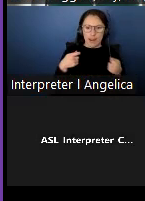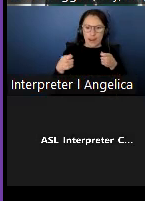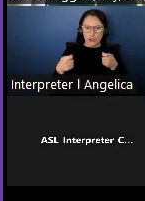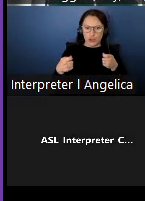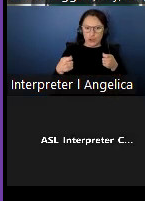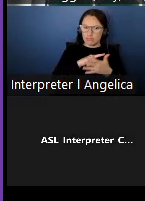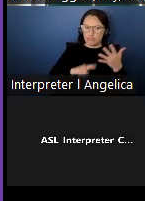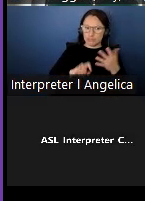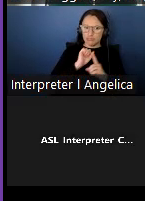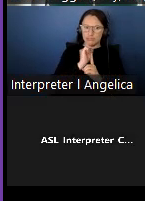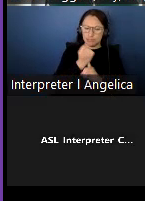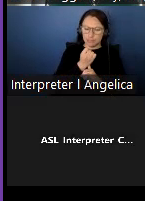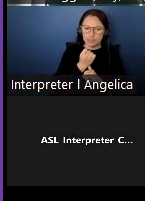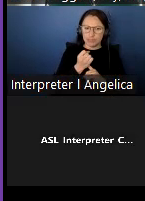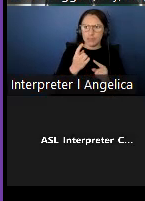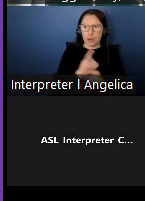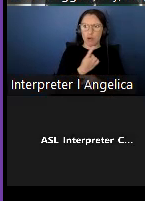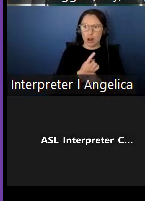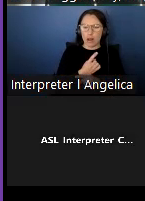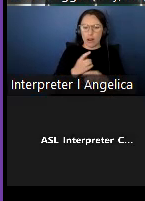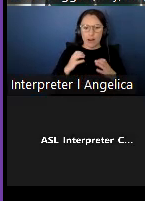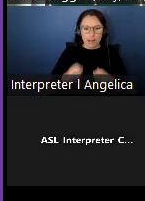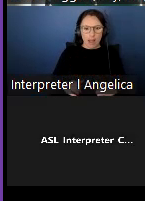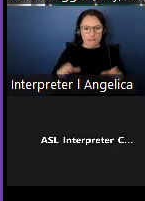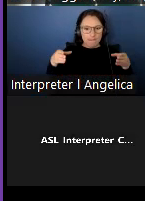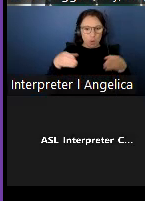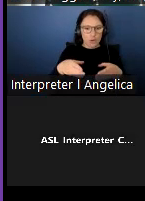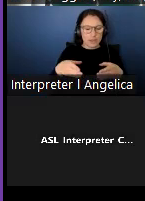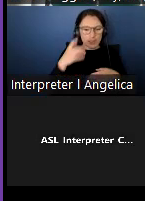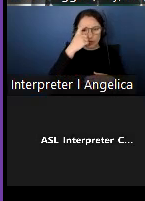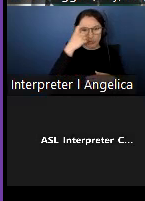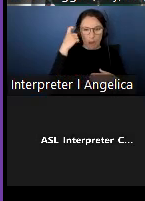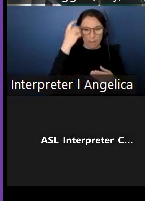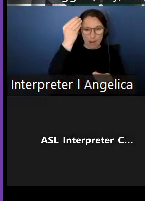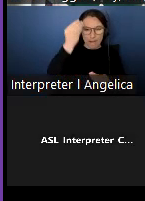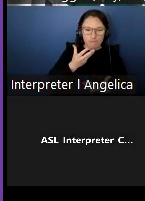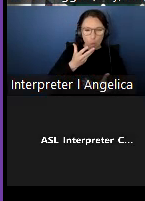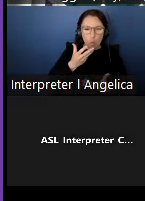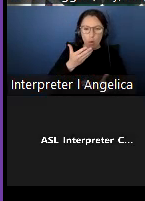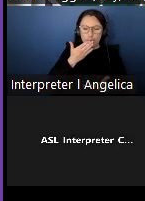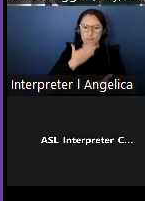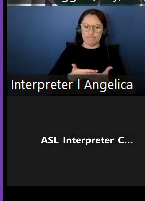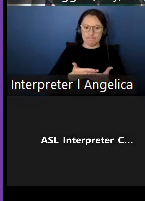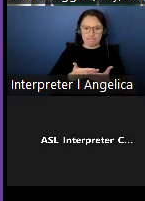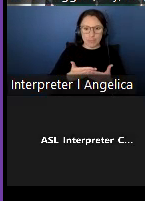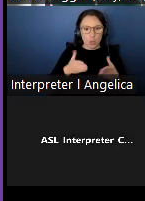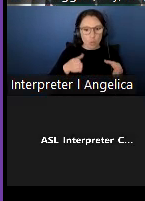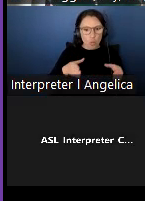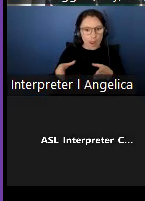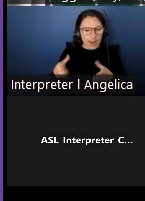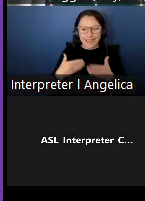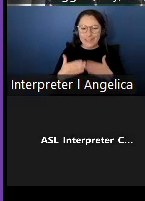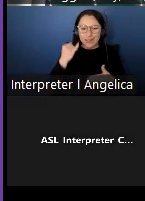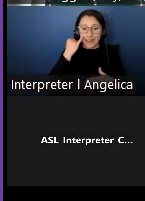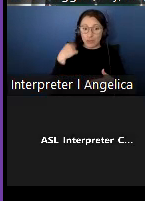in an appropriate, client-focused, and trauma-informed way. So even if we think we have